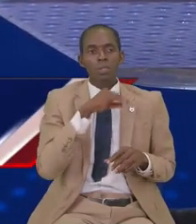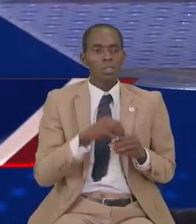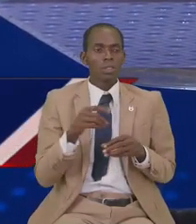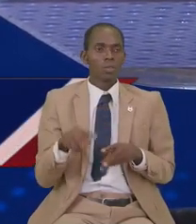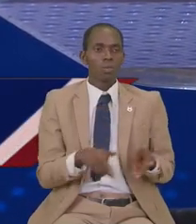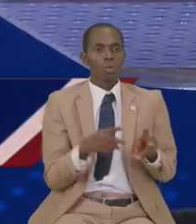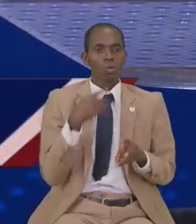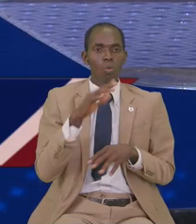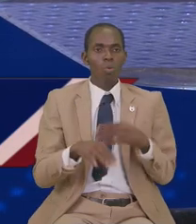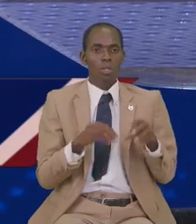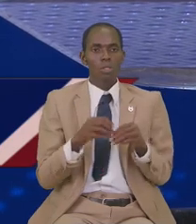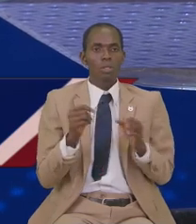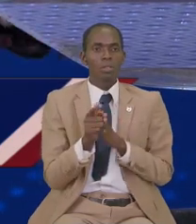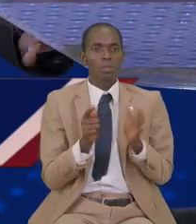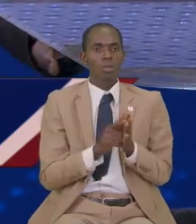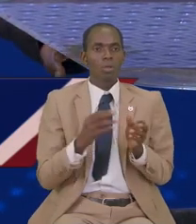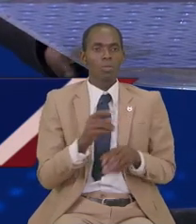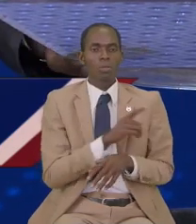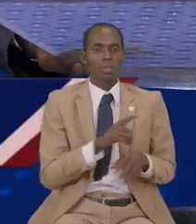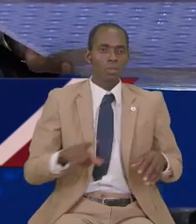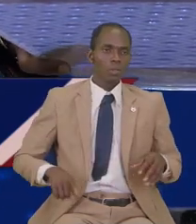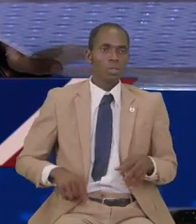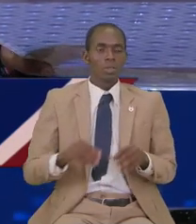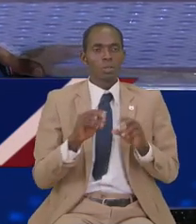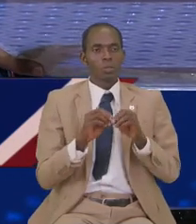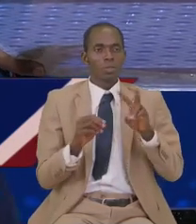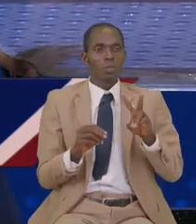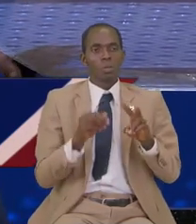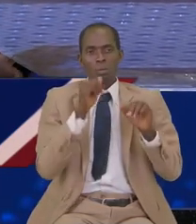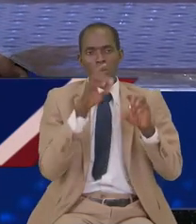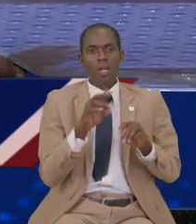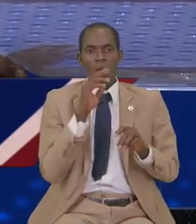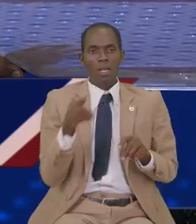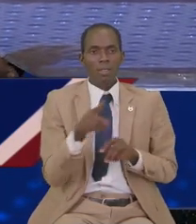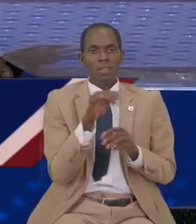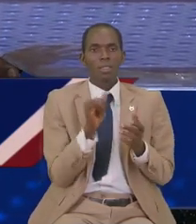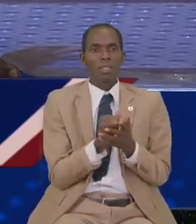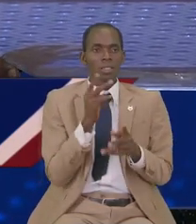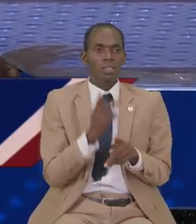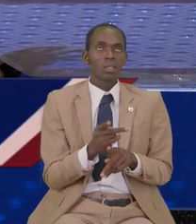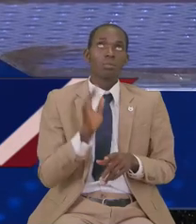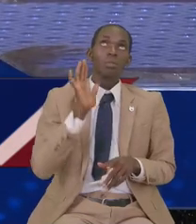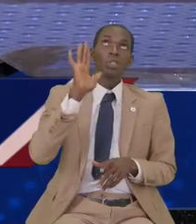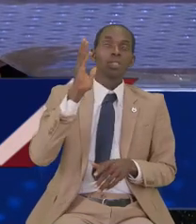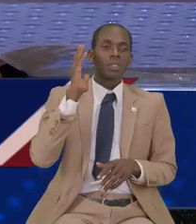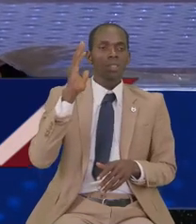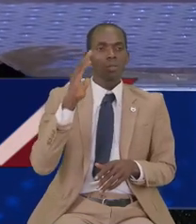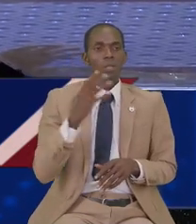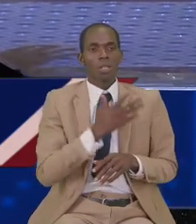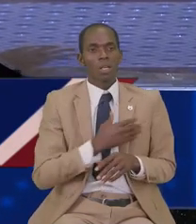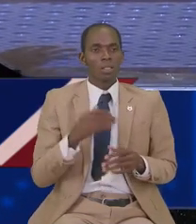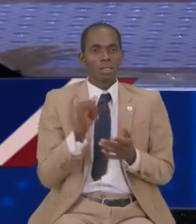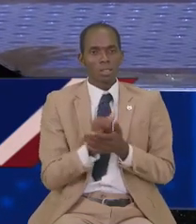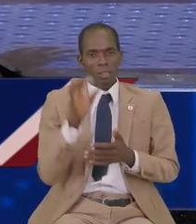the Lord. Verse 2 says, in verse 2, blessed are they that keep his testimonies and that